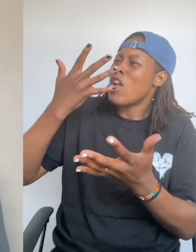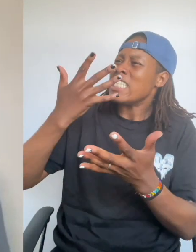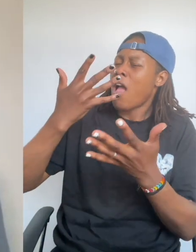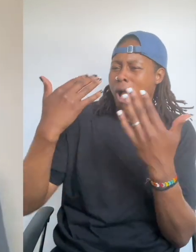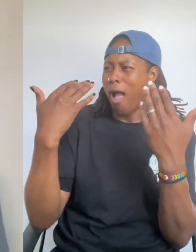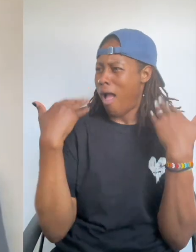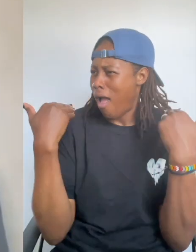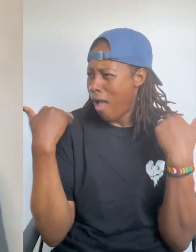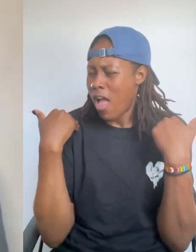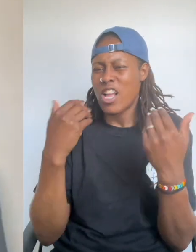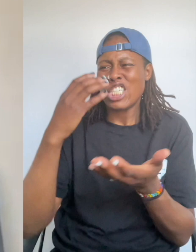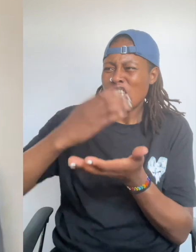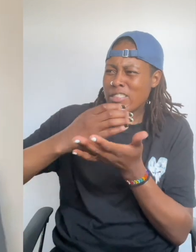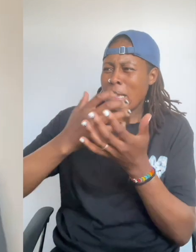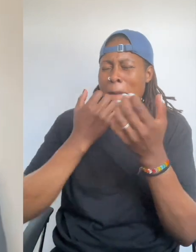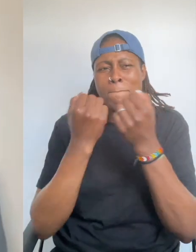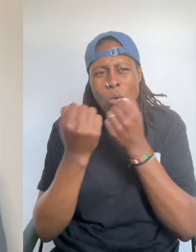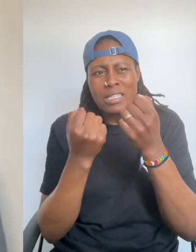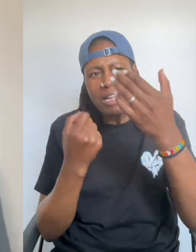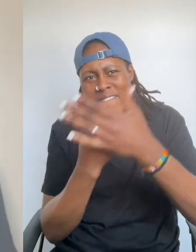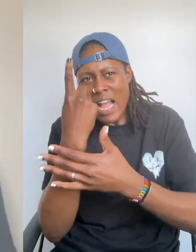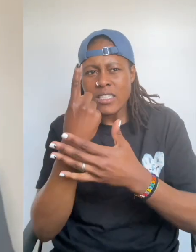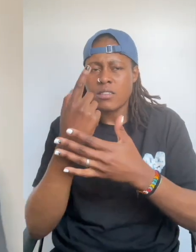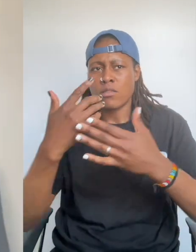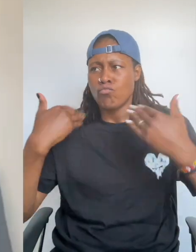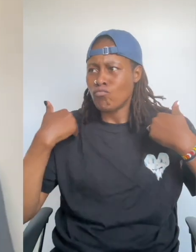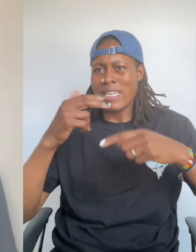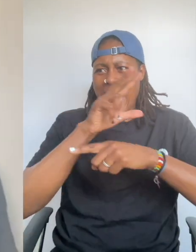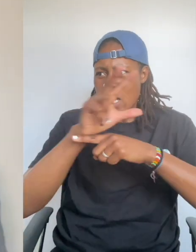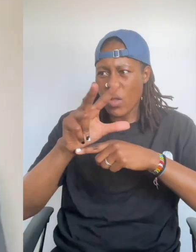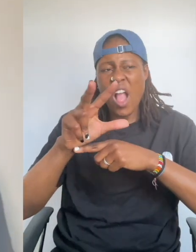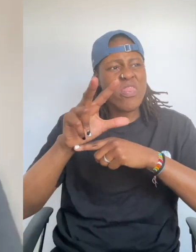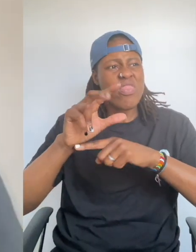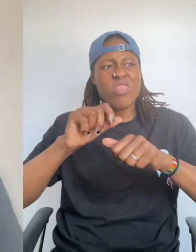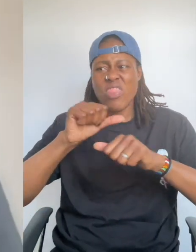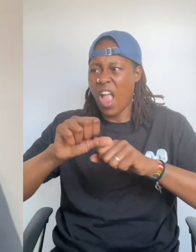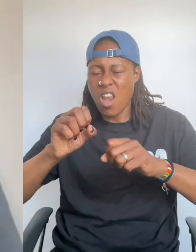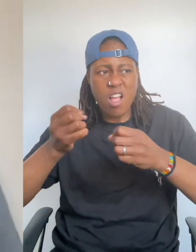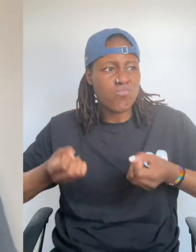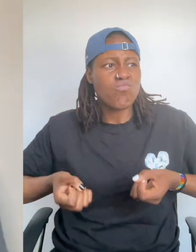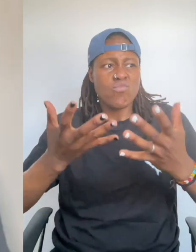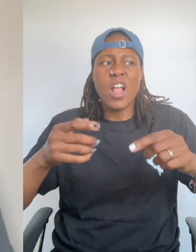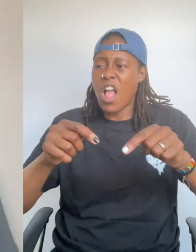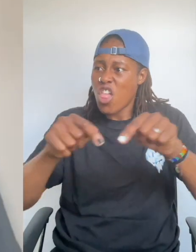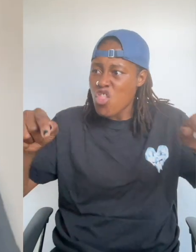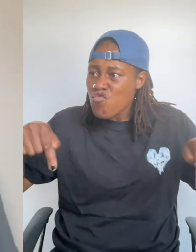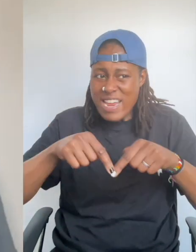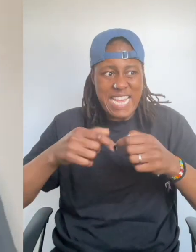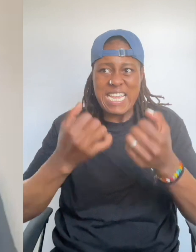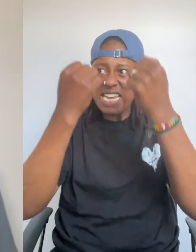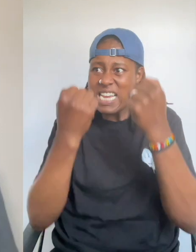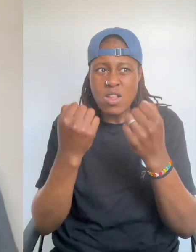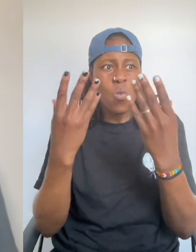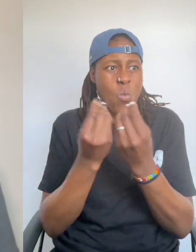fundraiser, a charity boxing match. You train for 8 weeks and then we'll throw you in the ring with someone who's also been on the